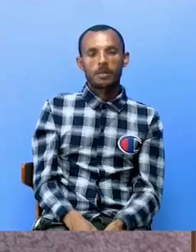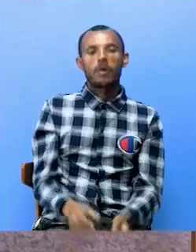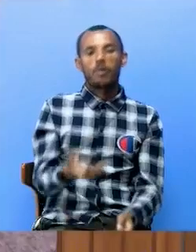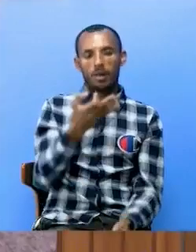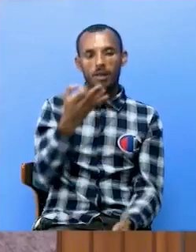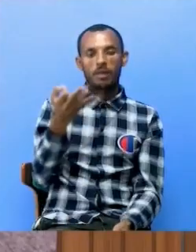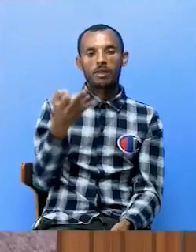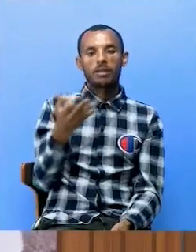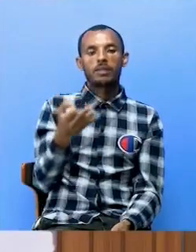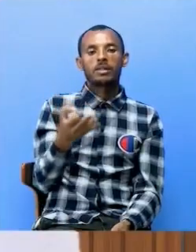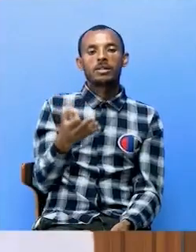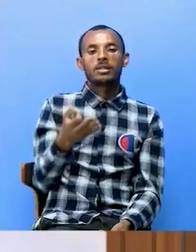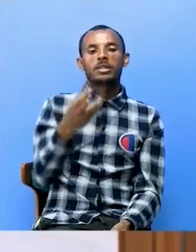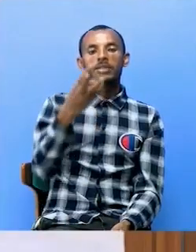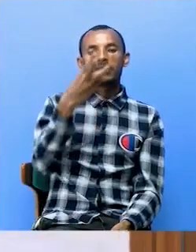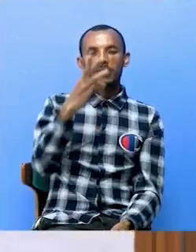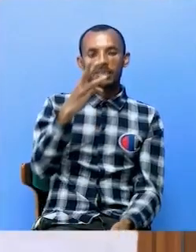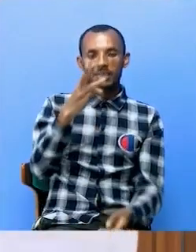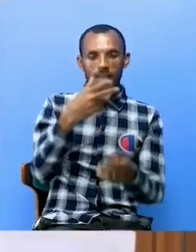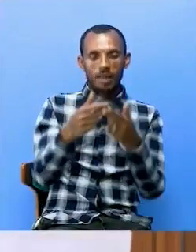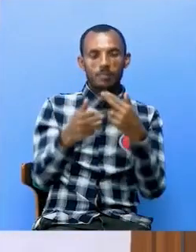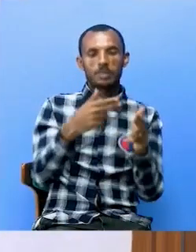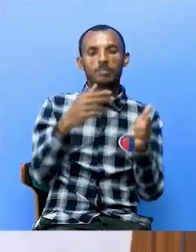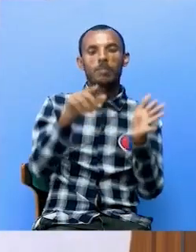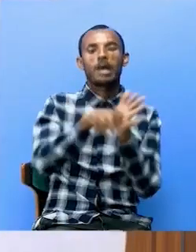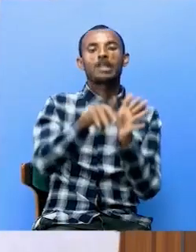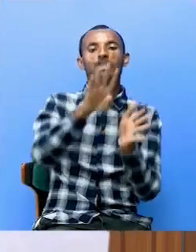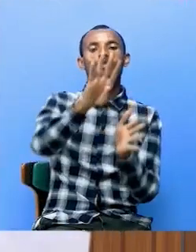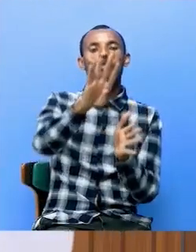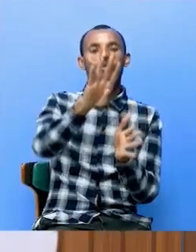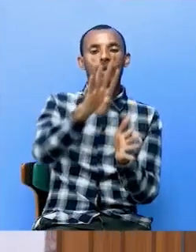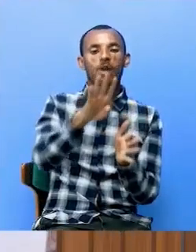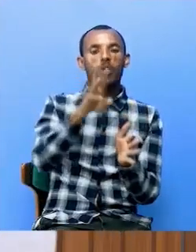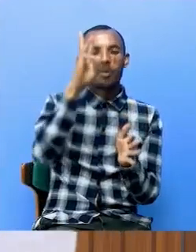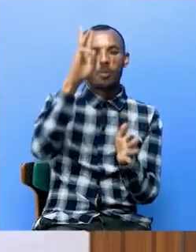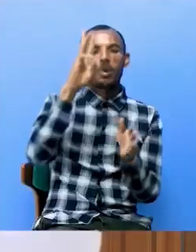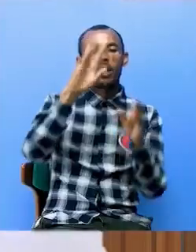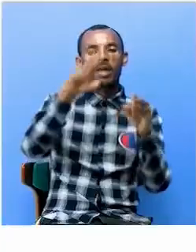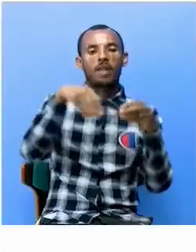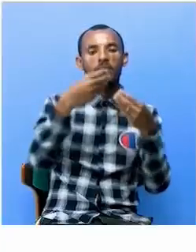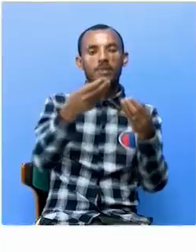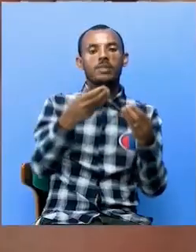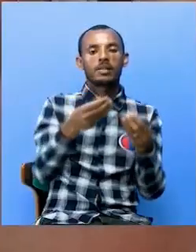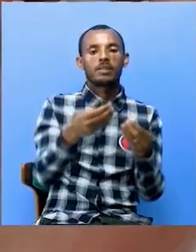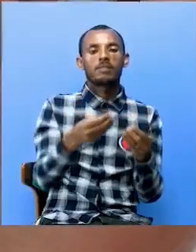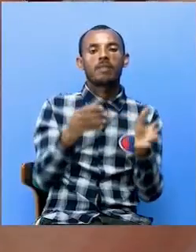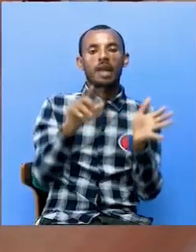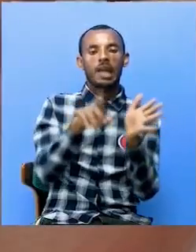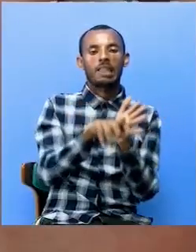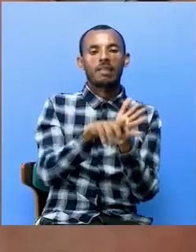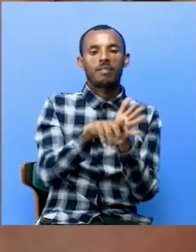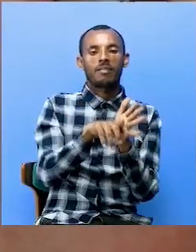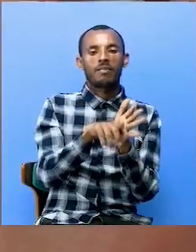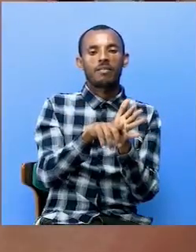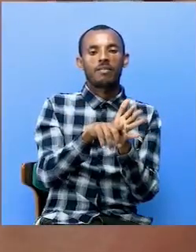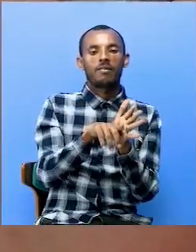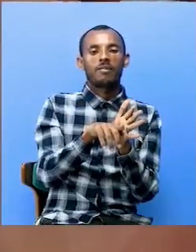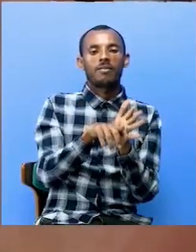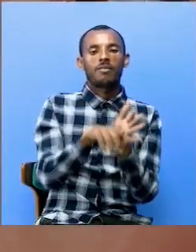Well, 16 times minus 4 will give us negative